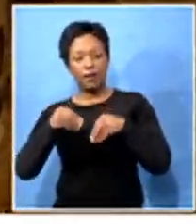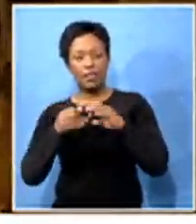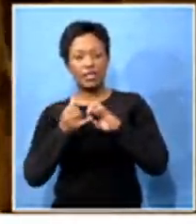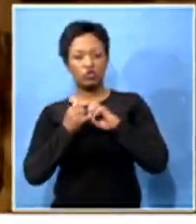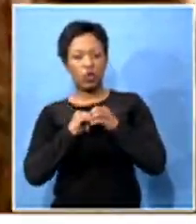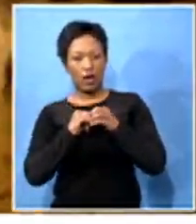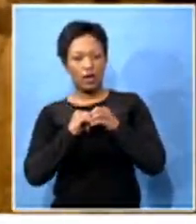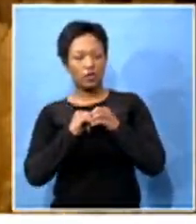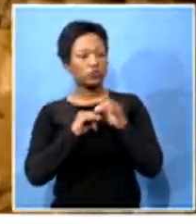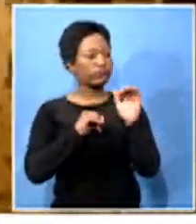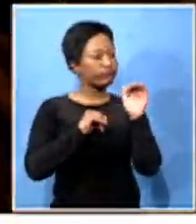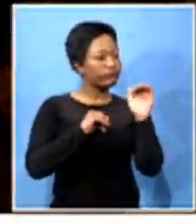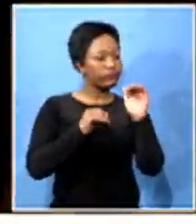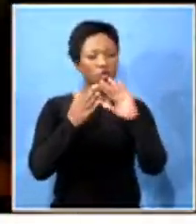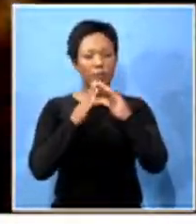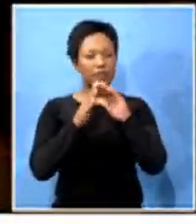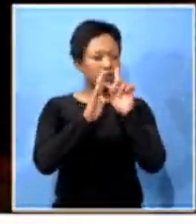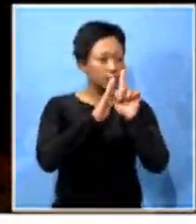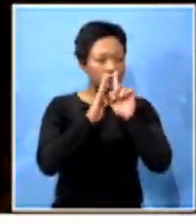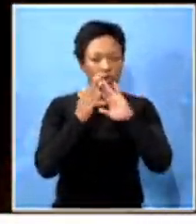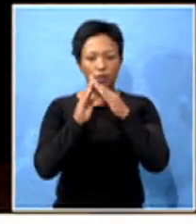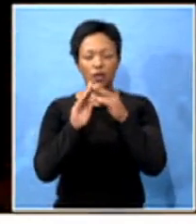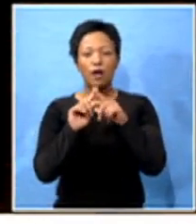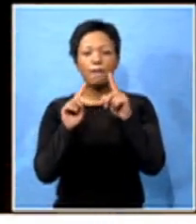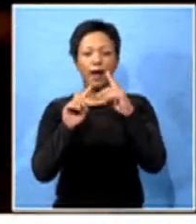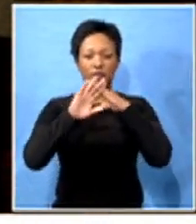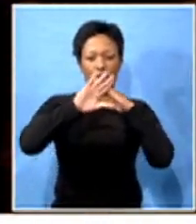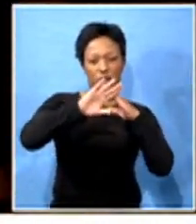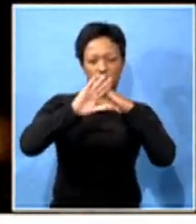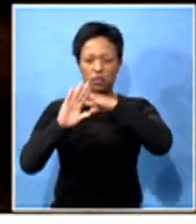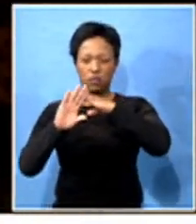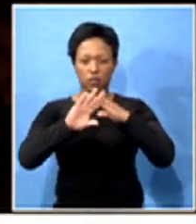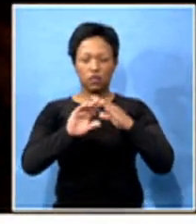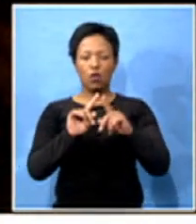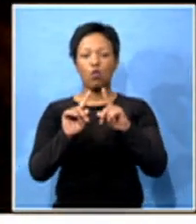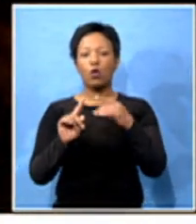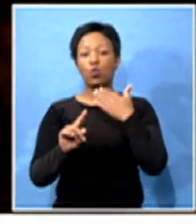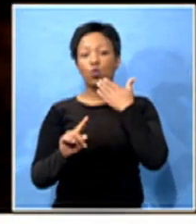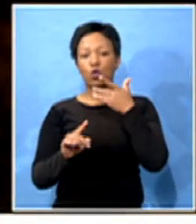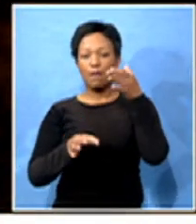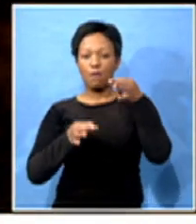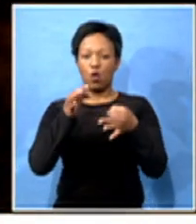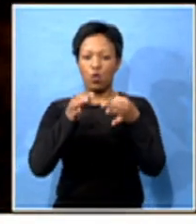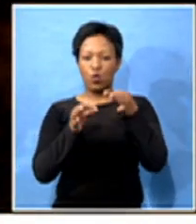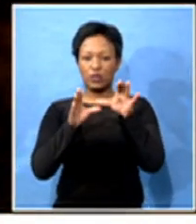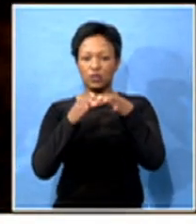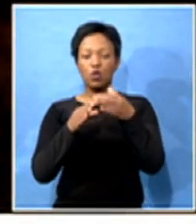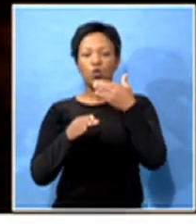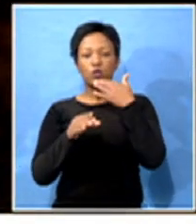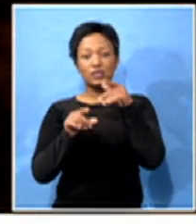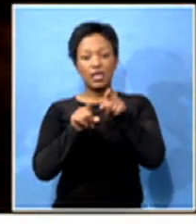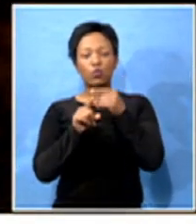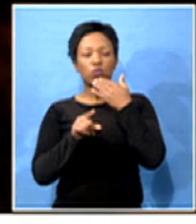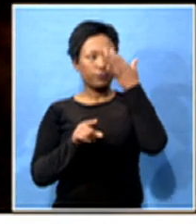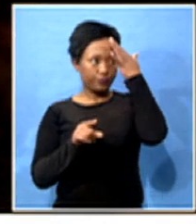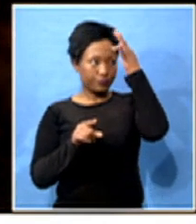out to the communities, but because of the closing gap that we have with our politicians and the government, we